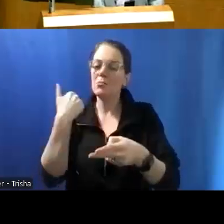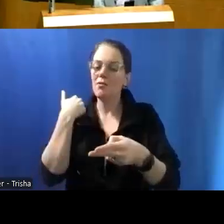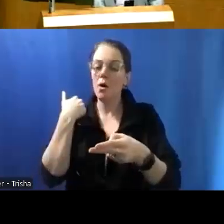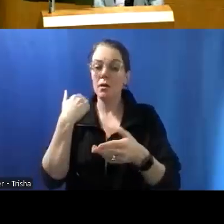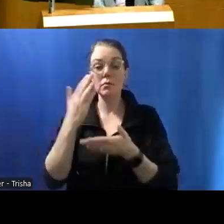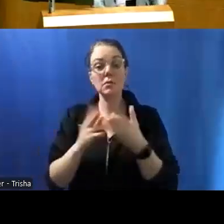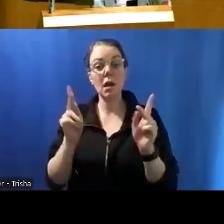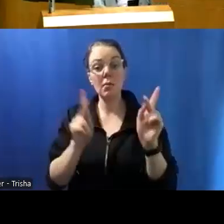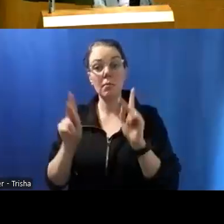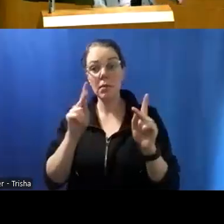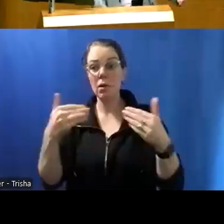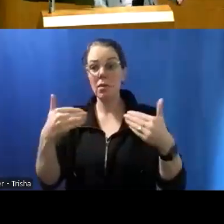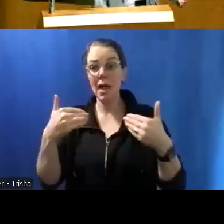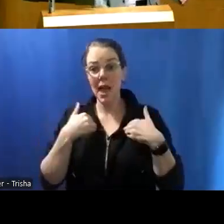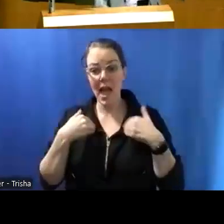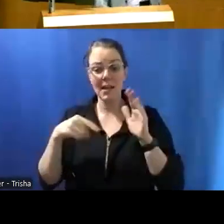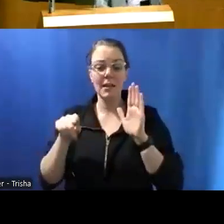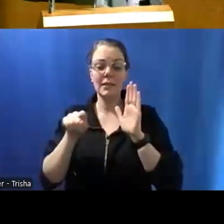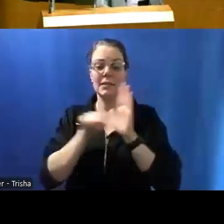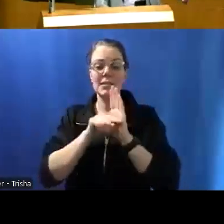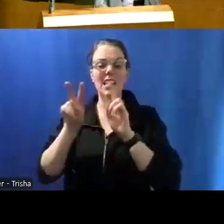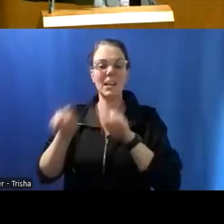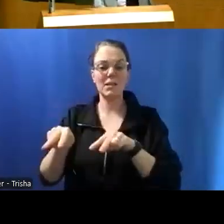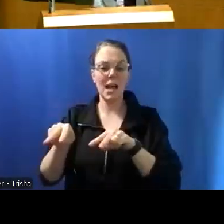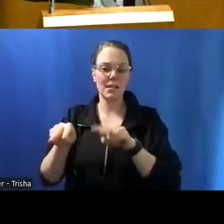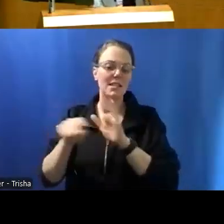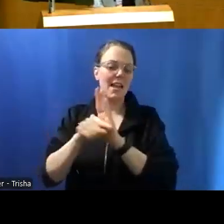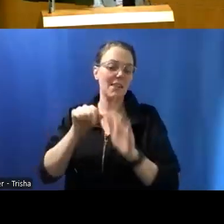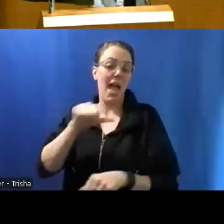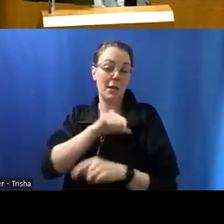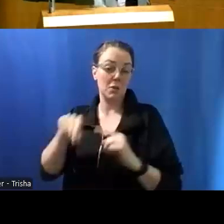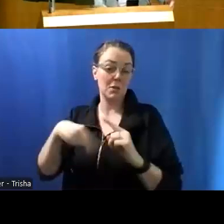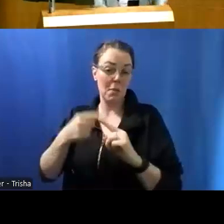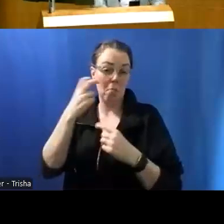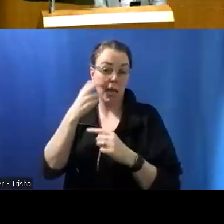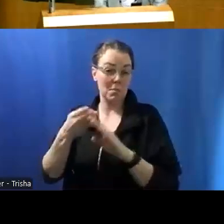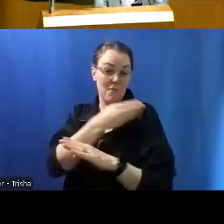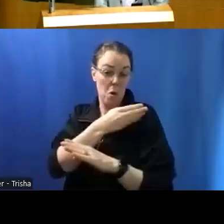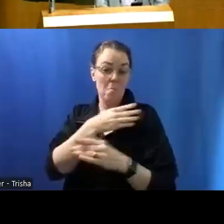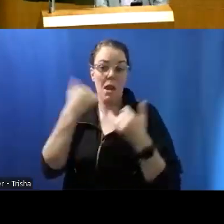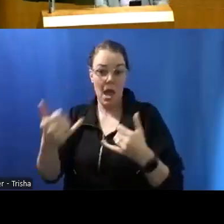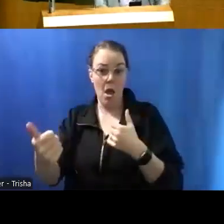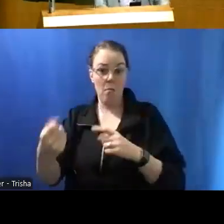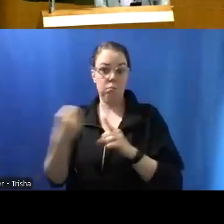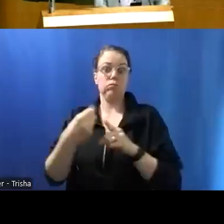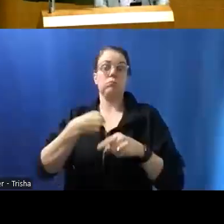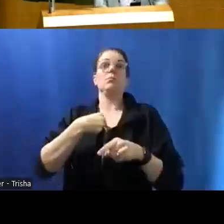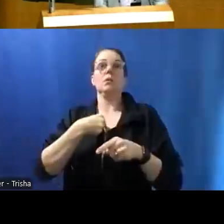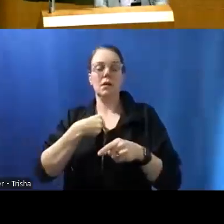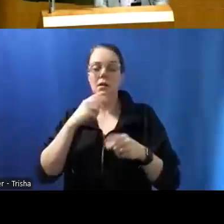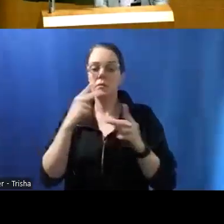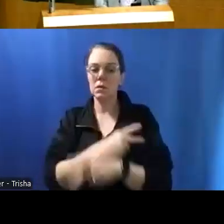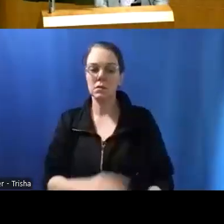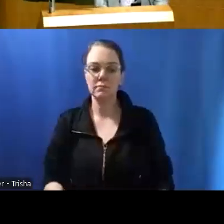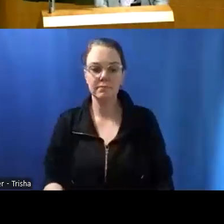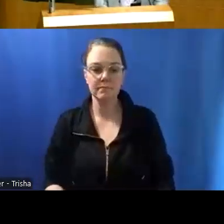people who had stigmatizing attitudes or negative attitudes about blindness, it's even worse. Many things are more